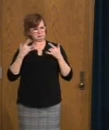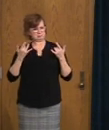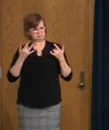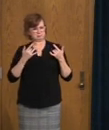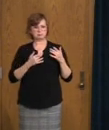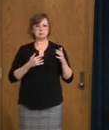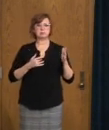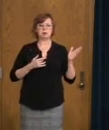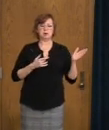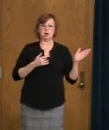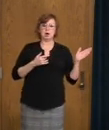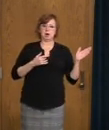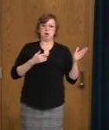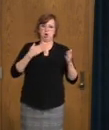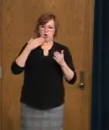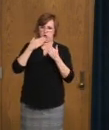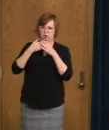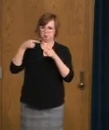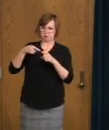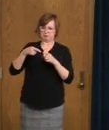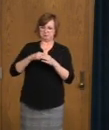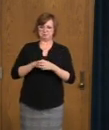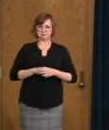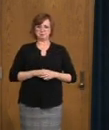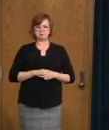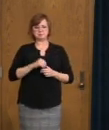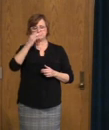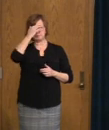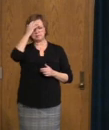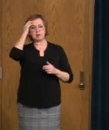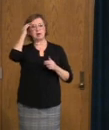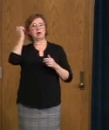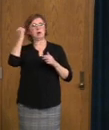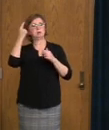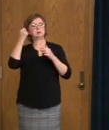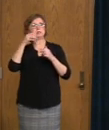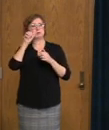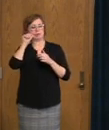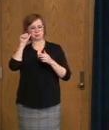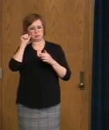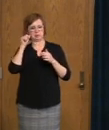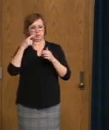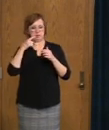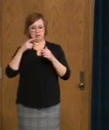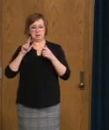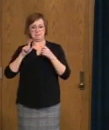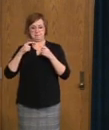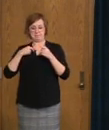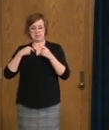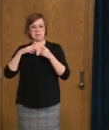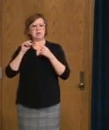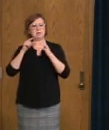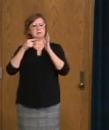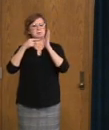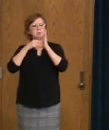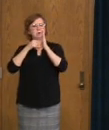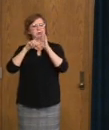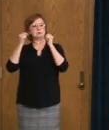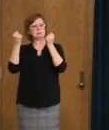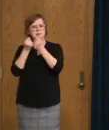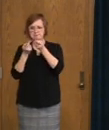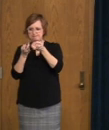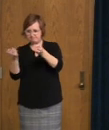said, we, on a weekly basis, we look at the modeling, and we just had a discussion yesterday with the modeling team, and we look at the